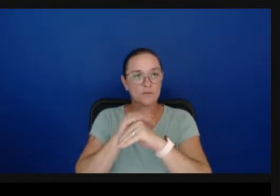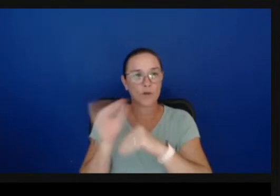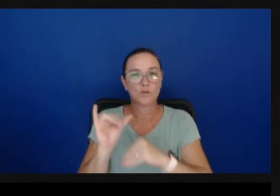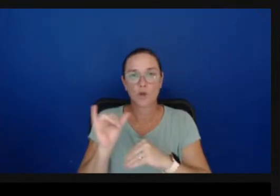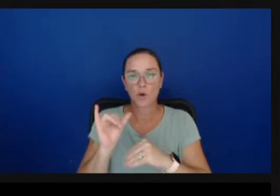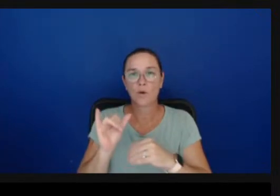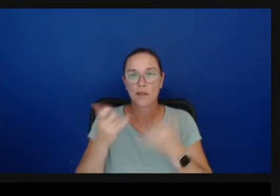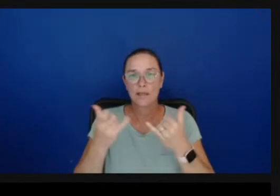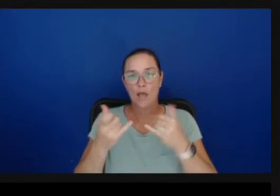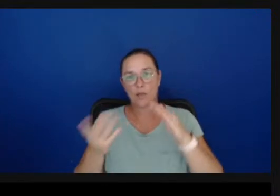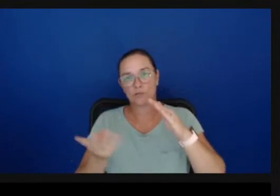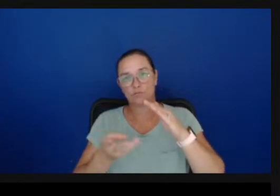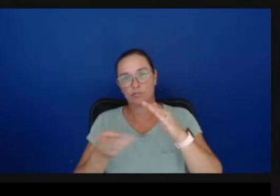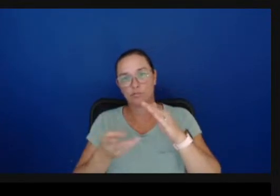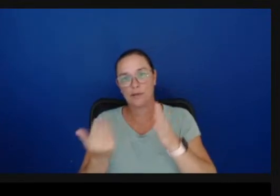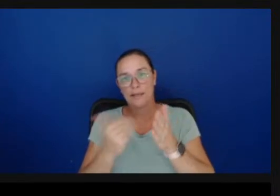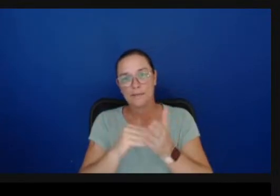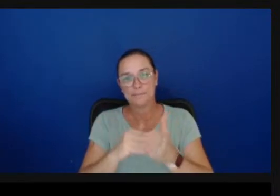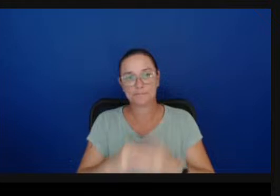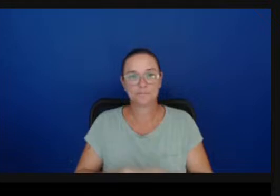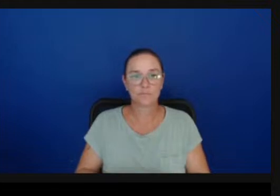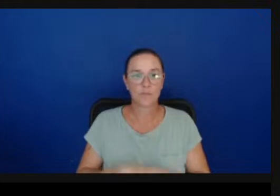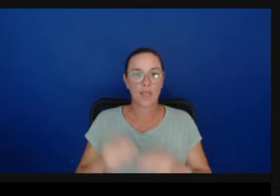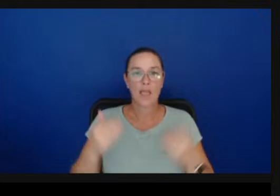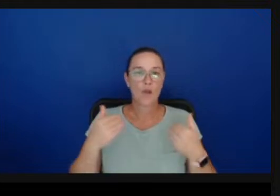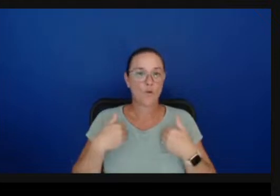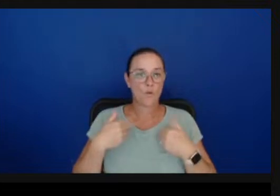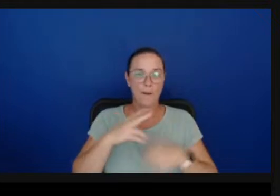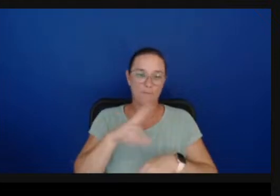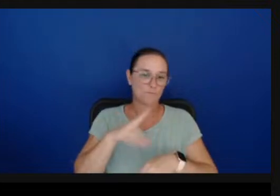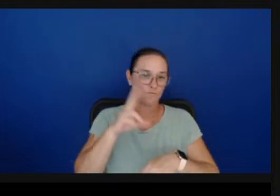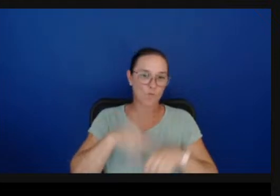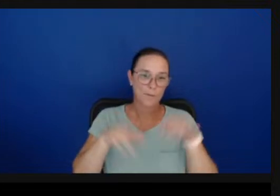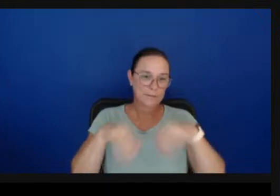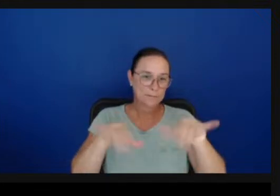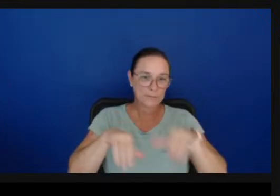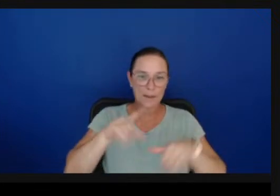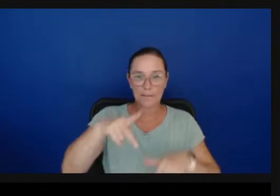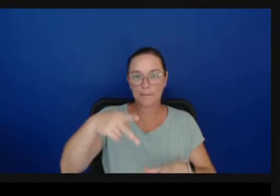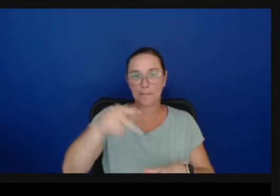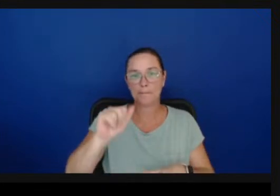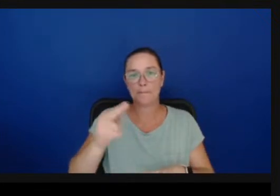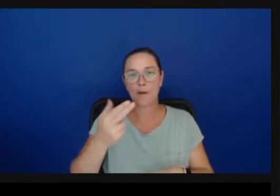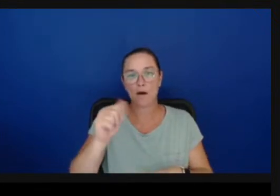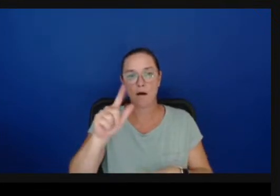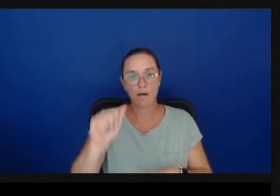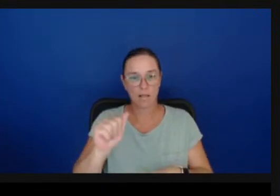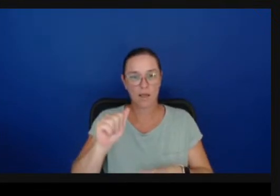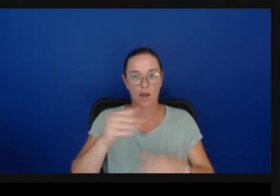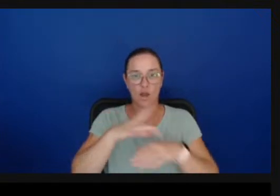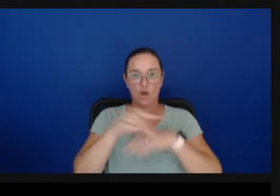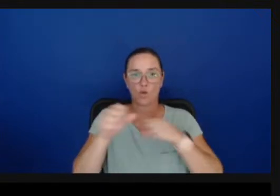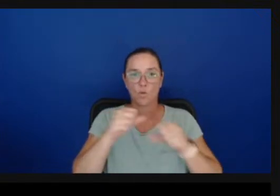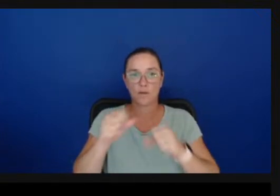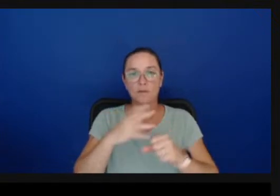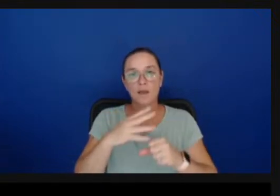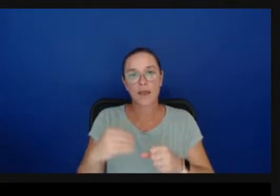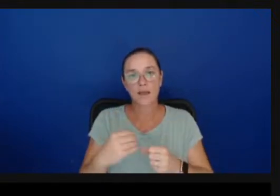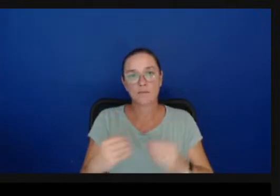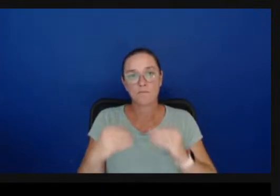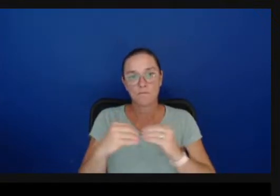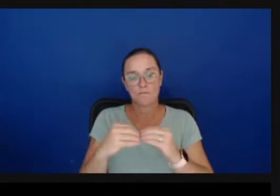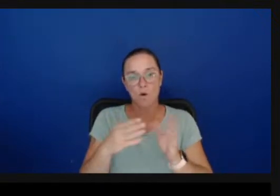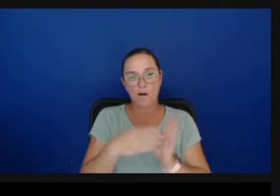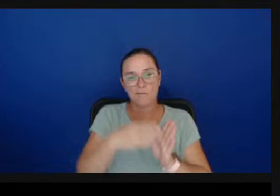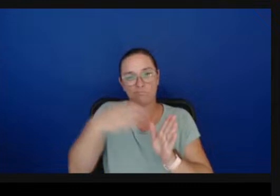recharging there. We have our typical Pahala earthquakes from depth coming in, the deeper cluster over here, but also a closer by